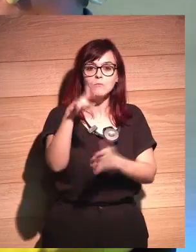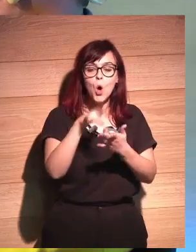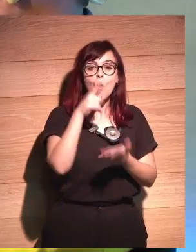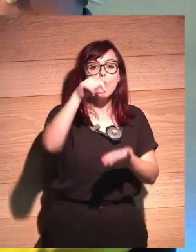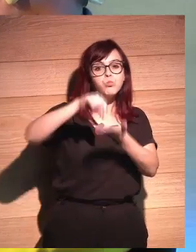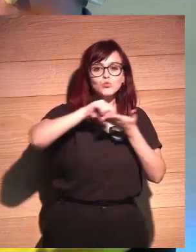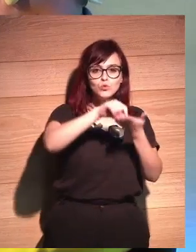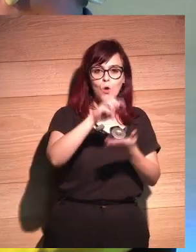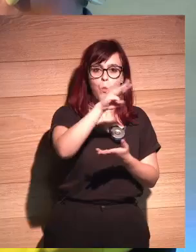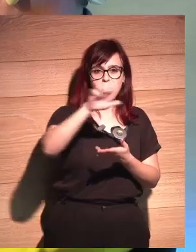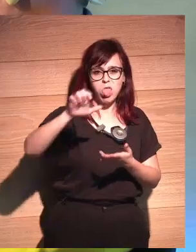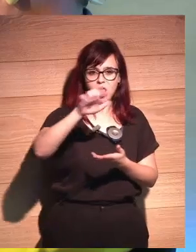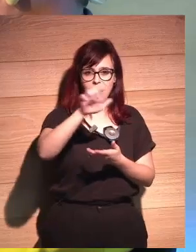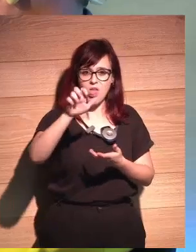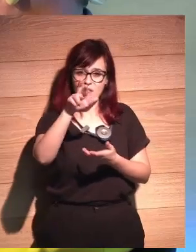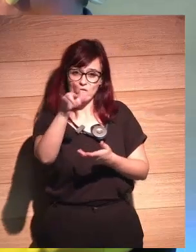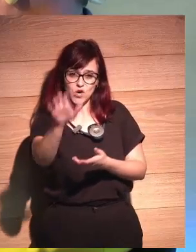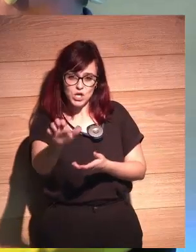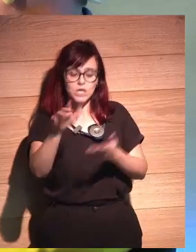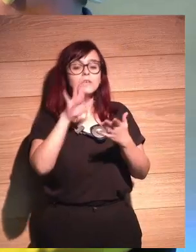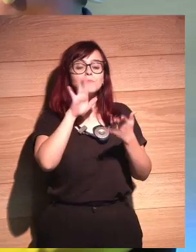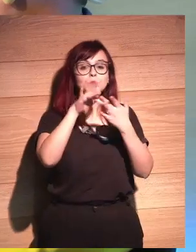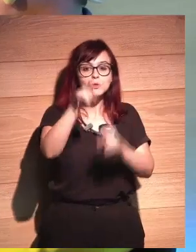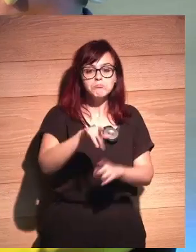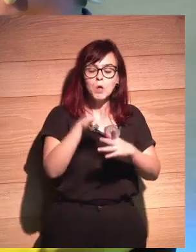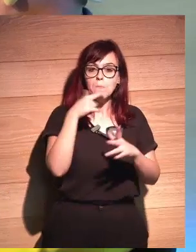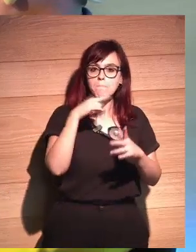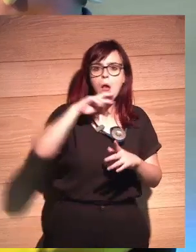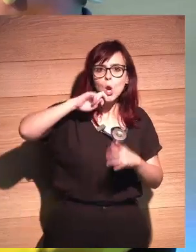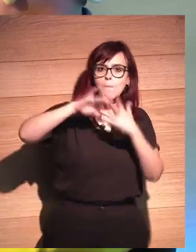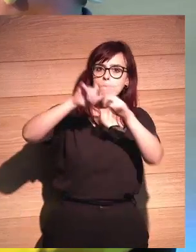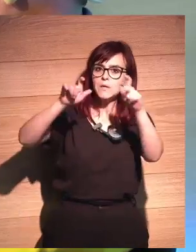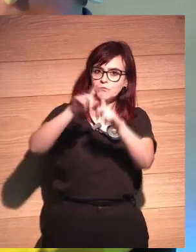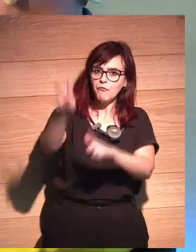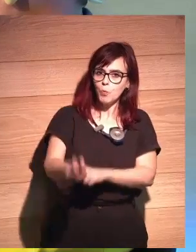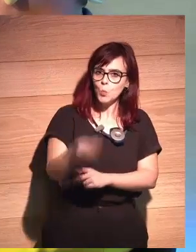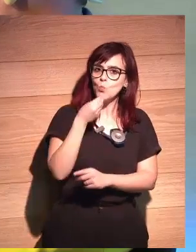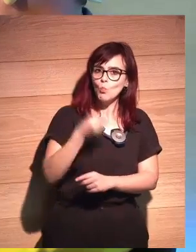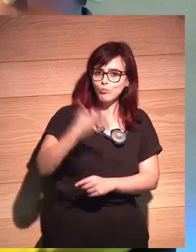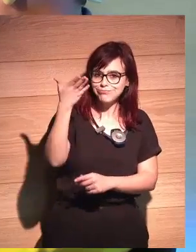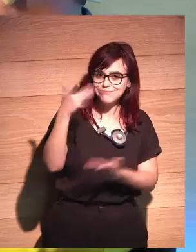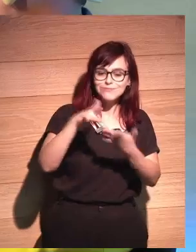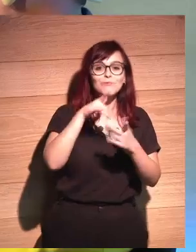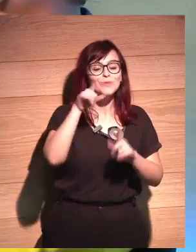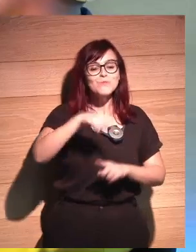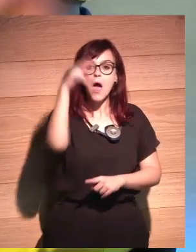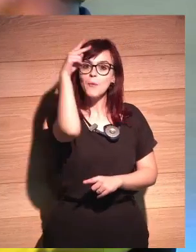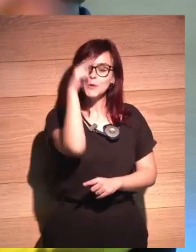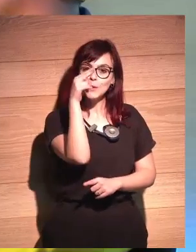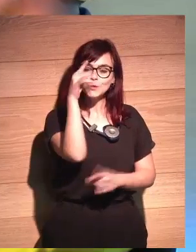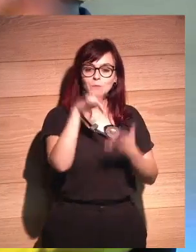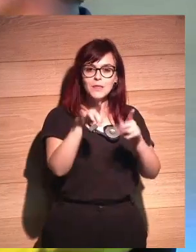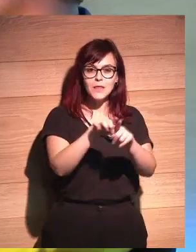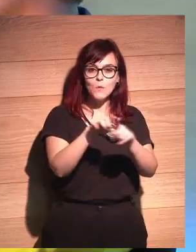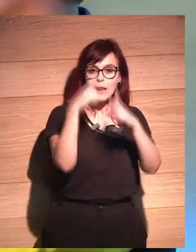points, it sounds much better. We created Wherever points, and it's curious because companies are starting to have a value. And on the other side,